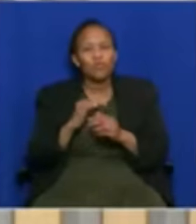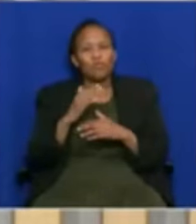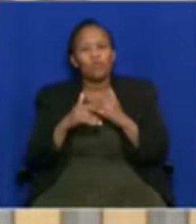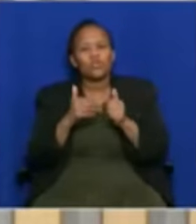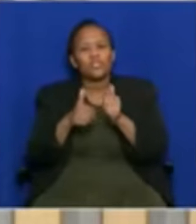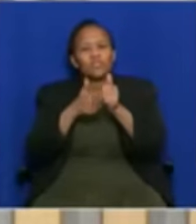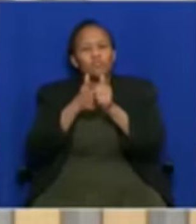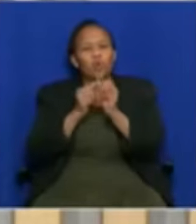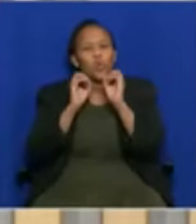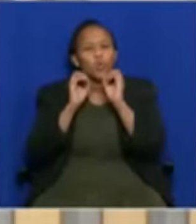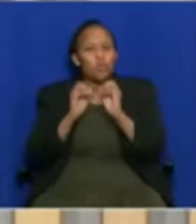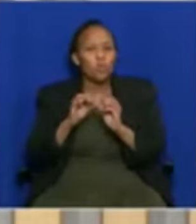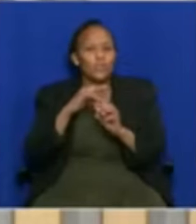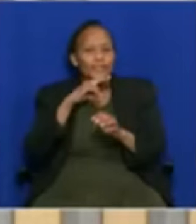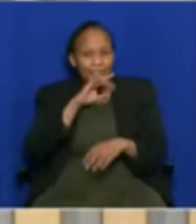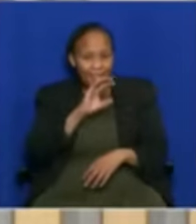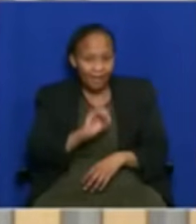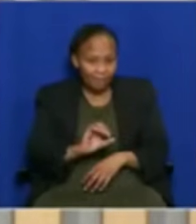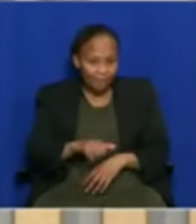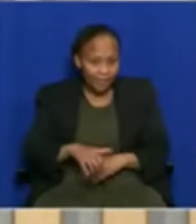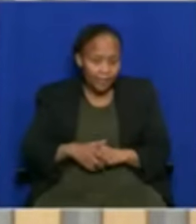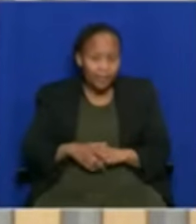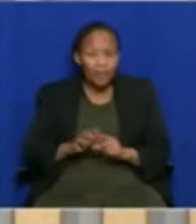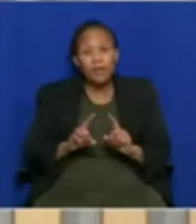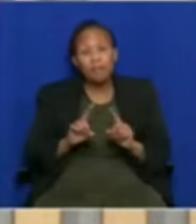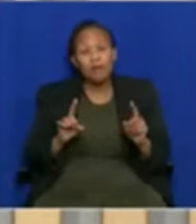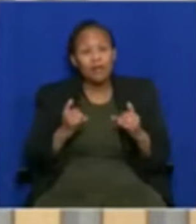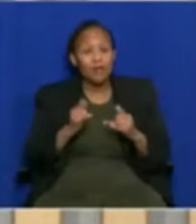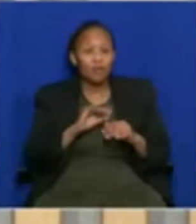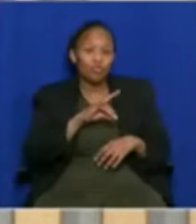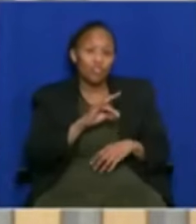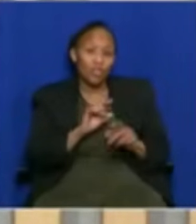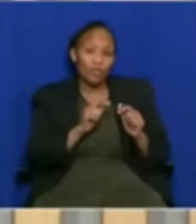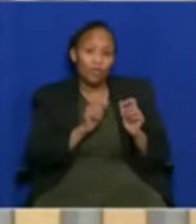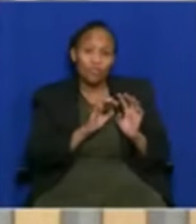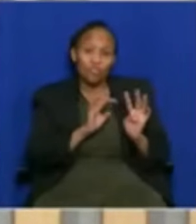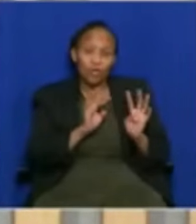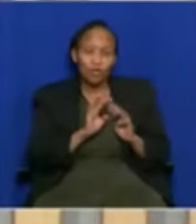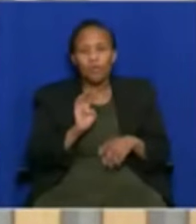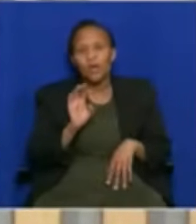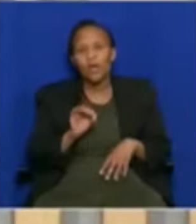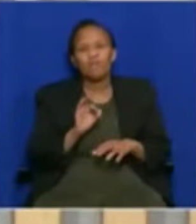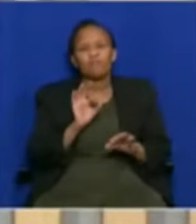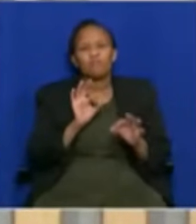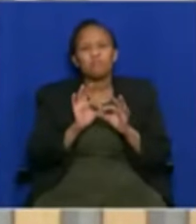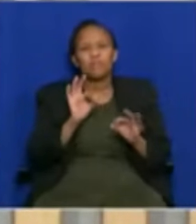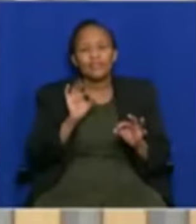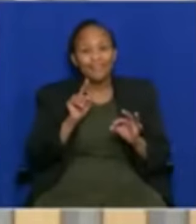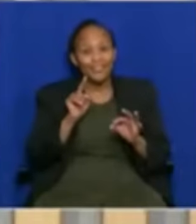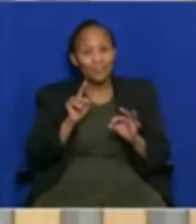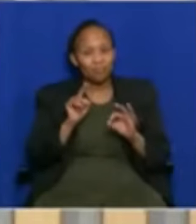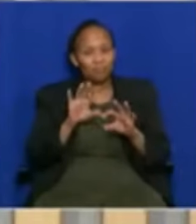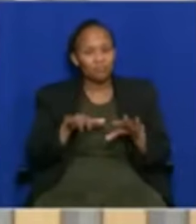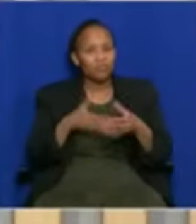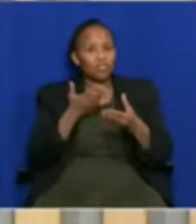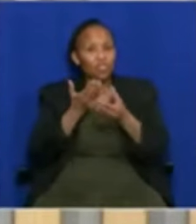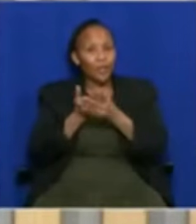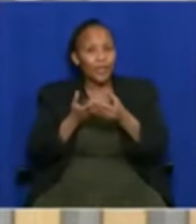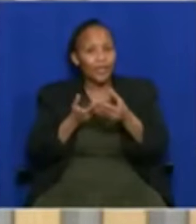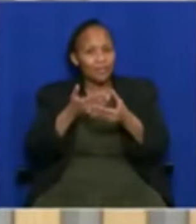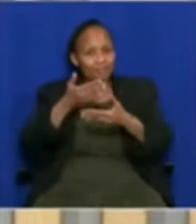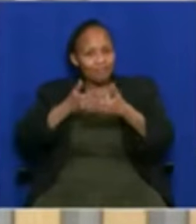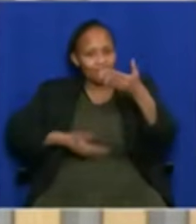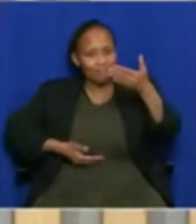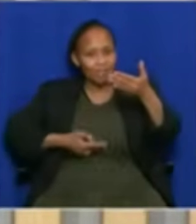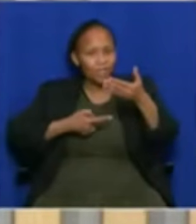particular, Chair, Commissioner, there is one specific docket as a result of it that has been opened and which